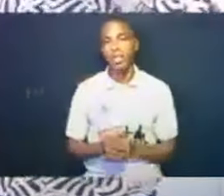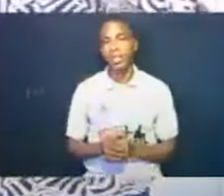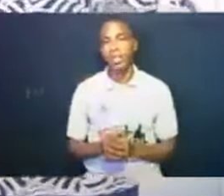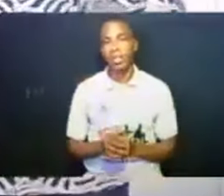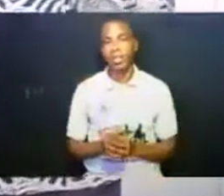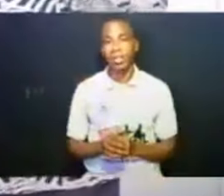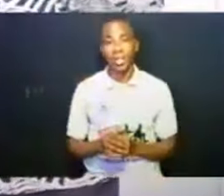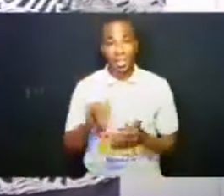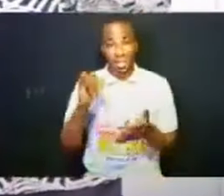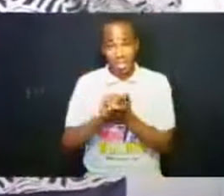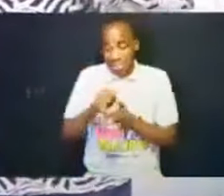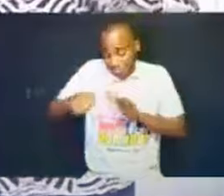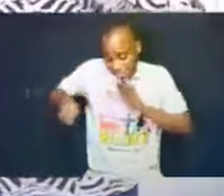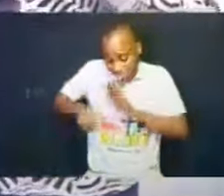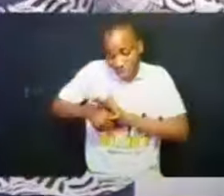which is the hidden man,